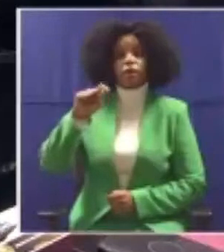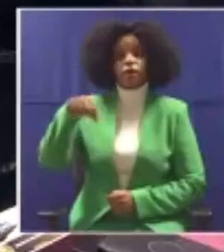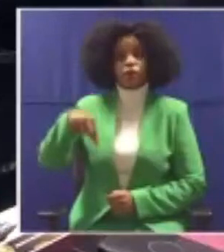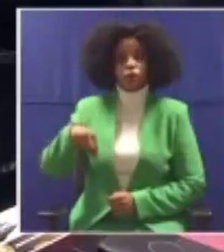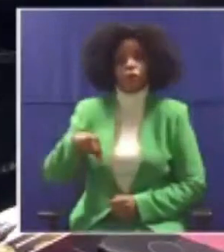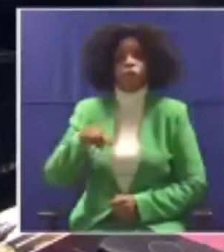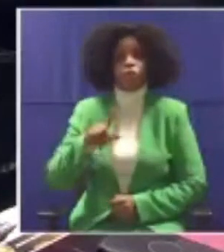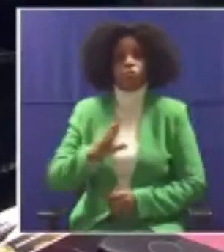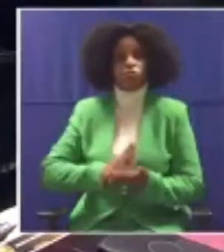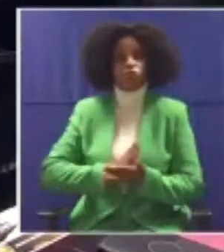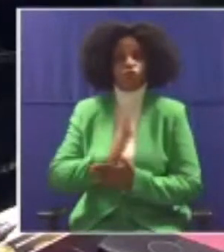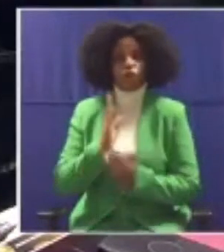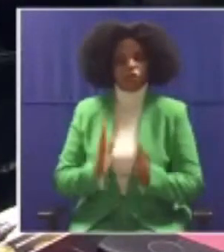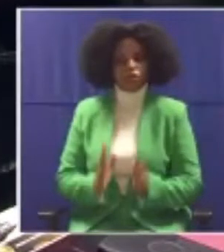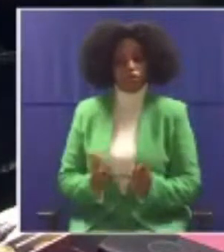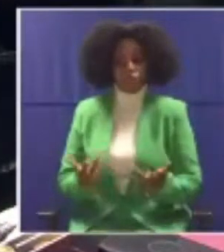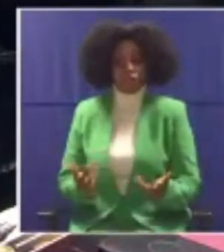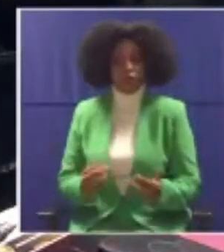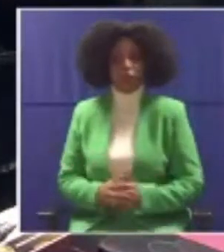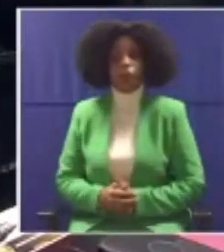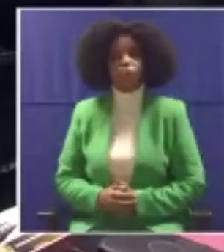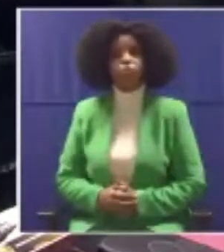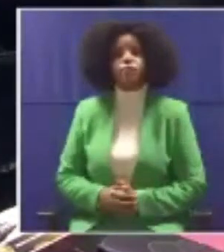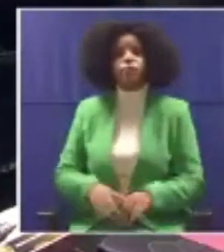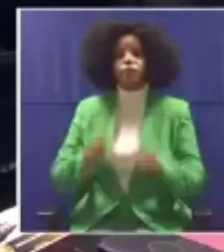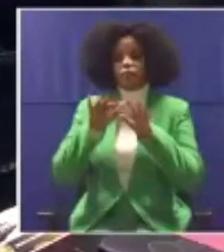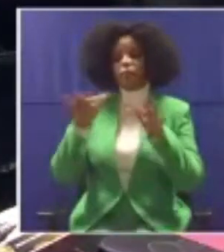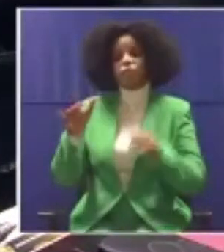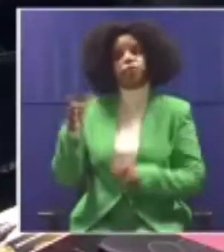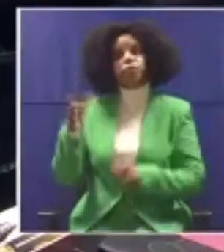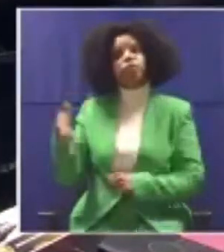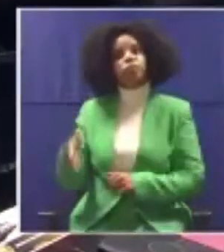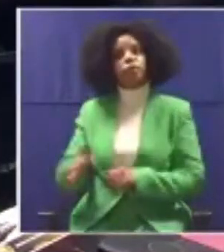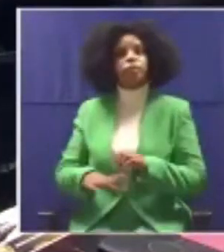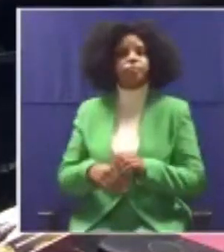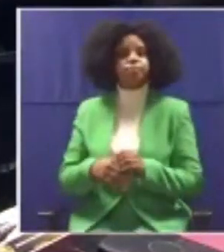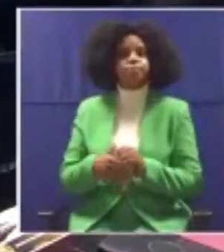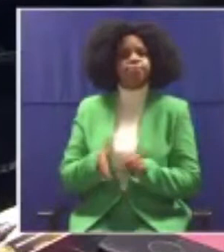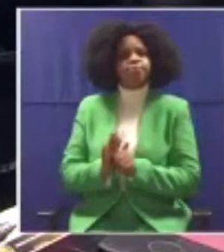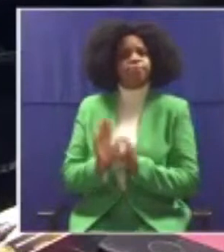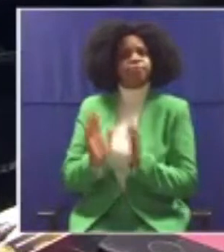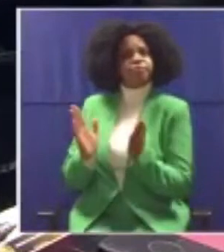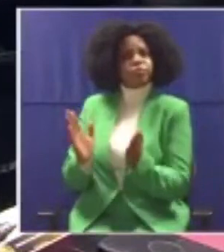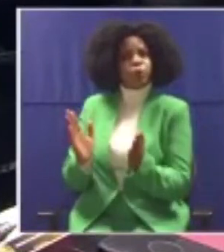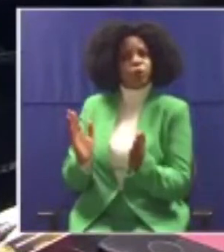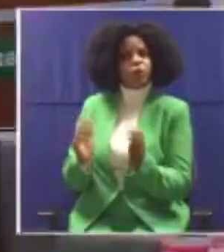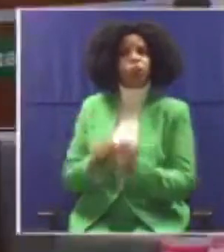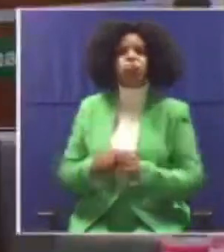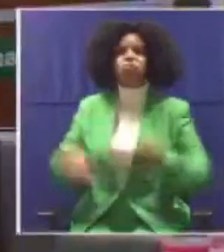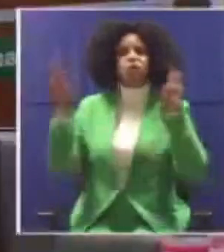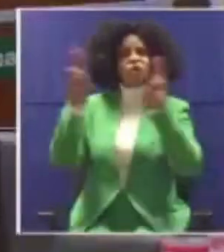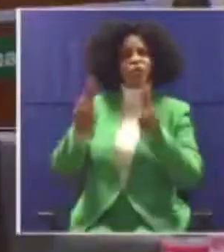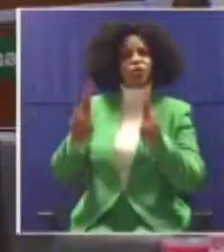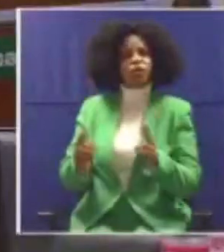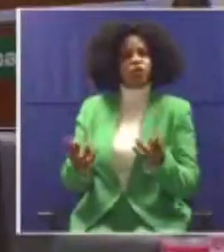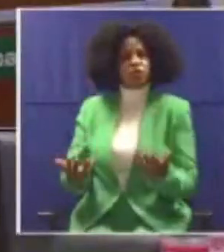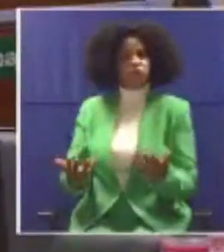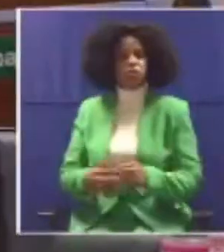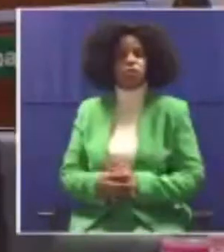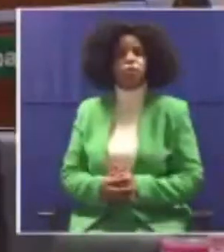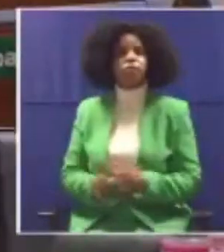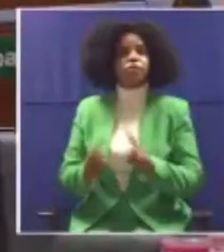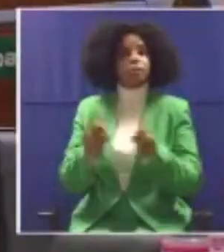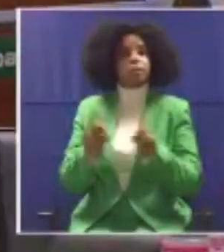being human. They are indivisible, absolute, fundamental, and they are universal. And the key tension that